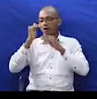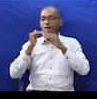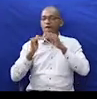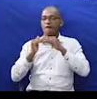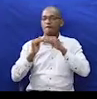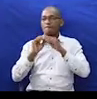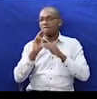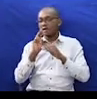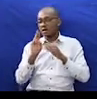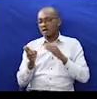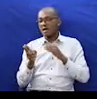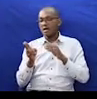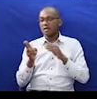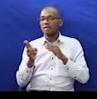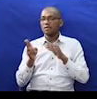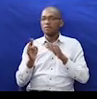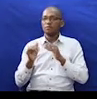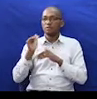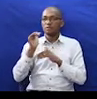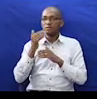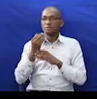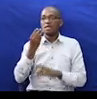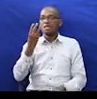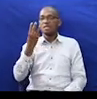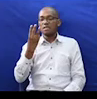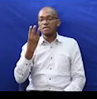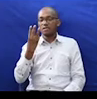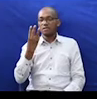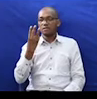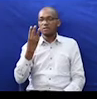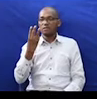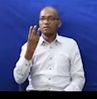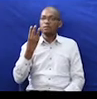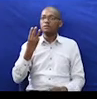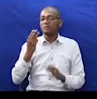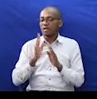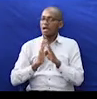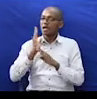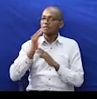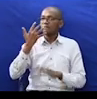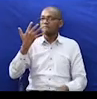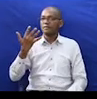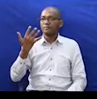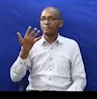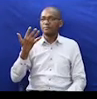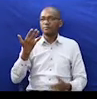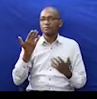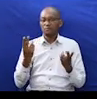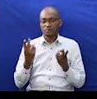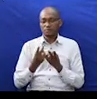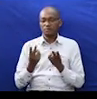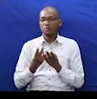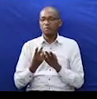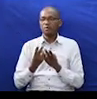hypotenuse. Adjacent of the angle A is 3, and hypotenuse is 5. So simple is